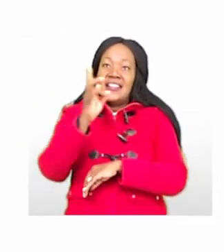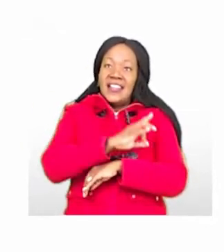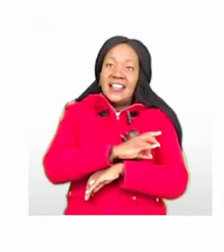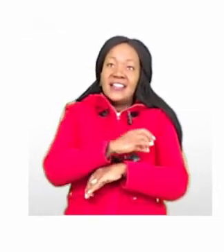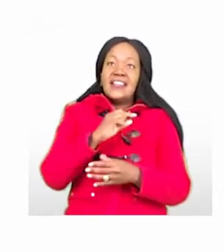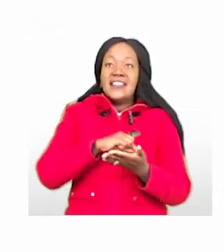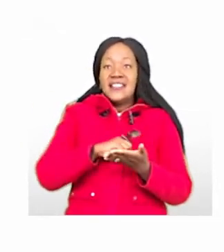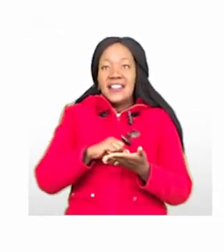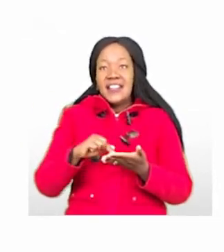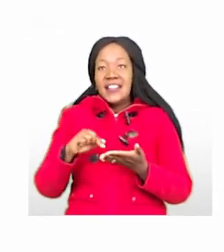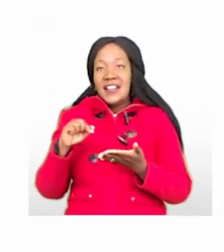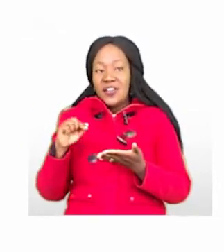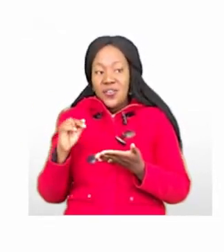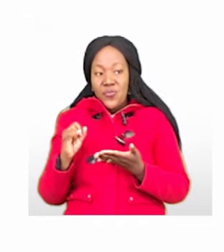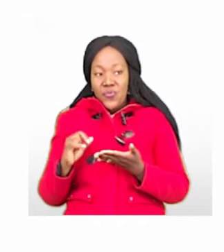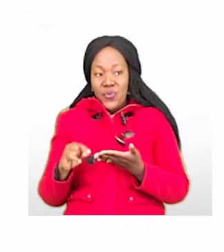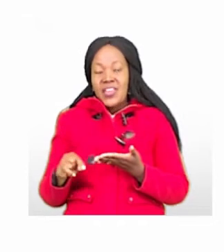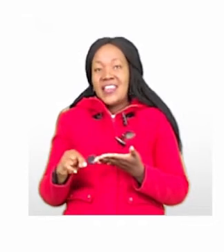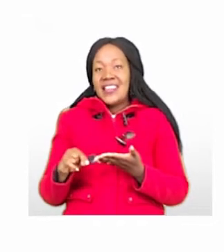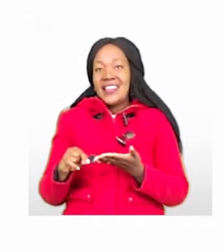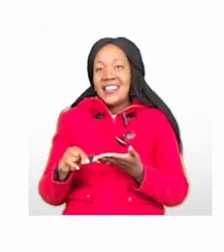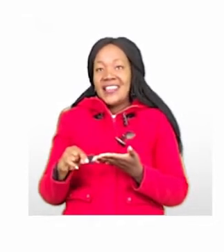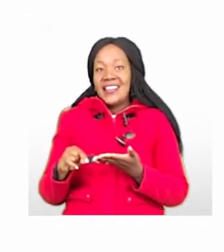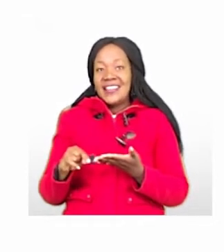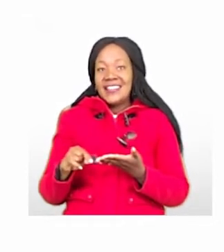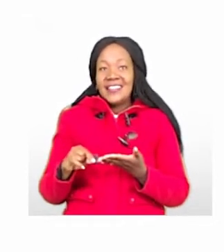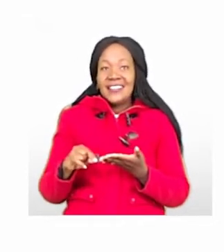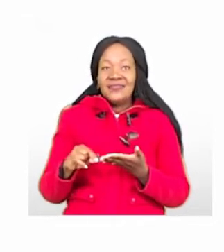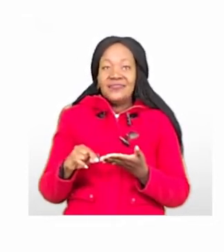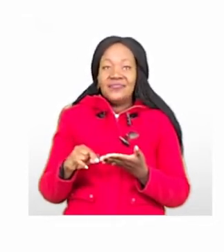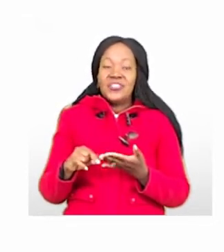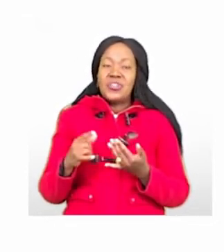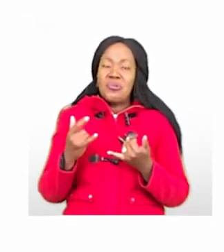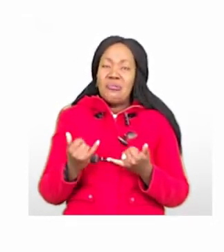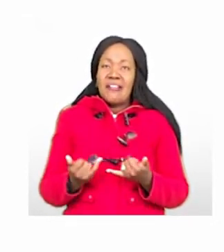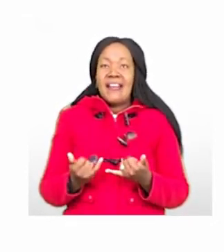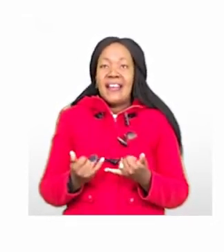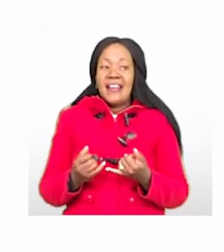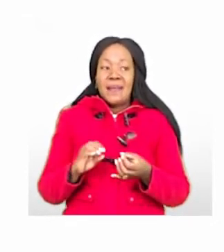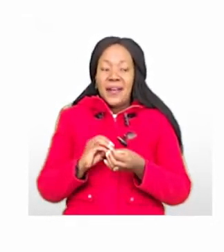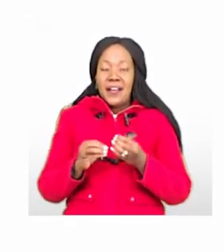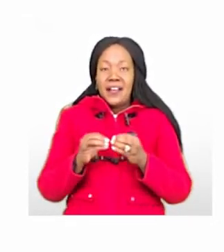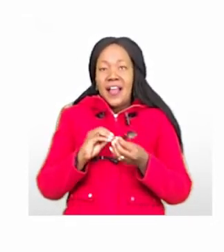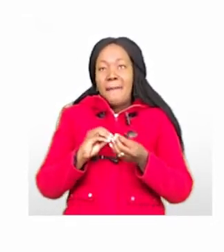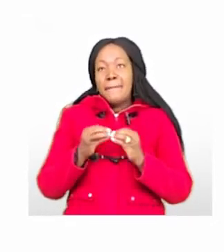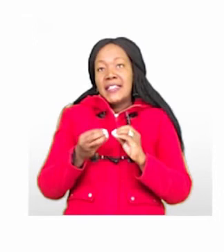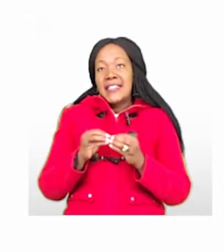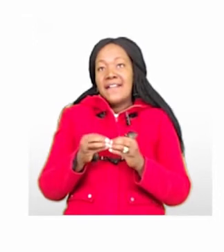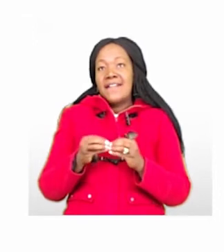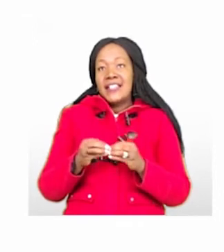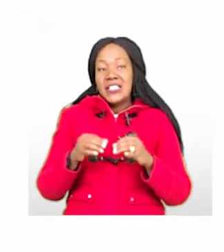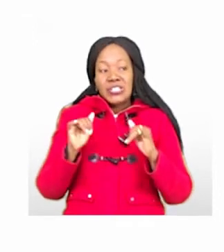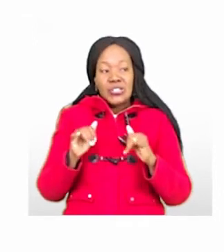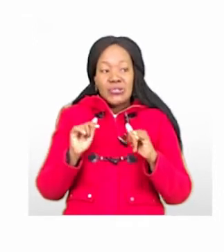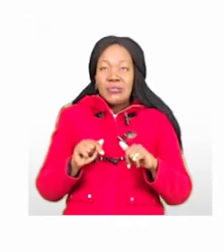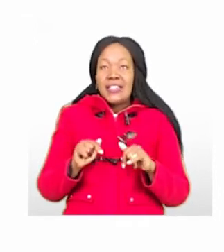7 days in a week. So we will learn about number 7 today. Let's